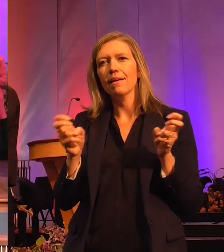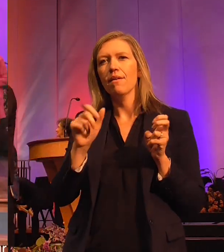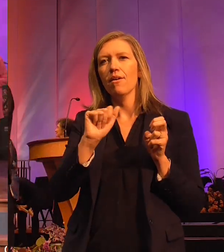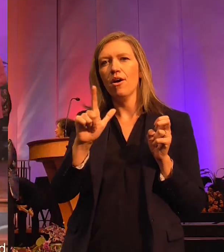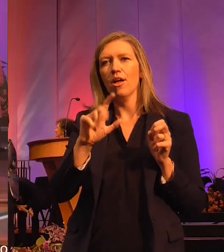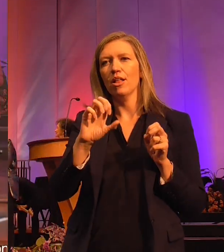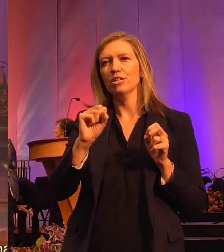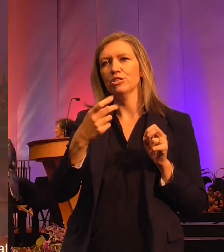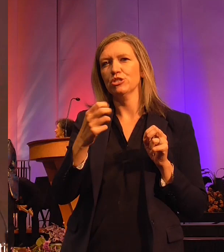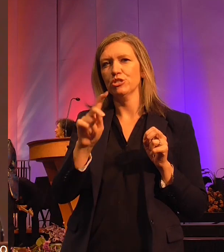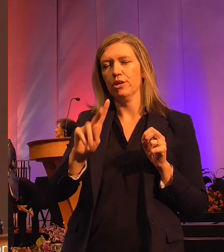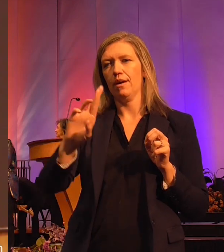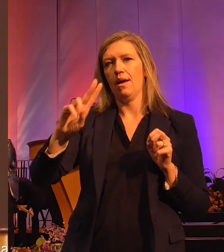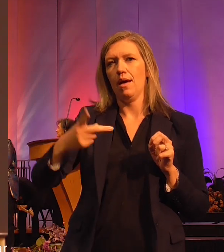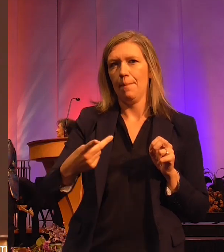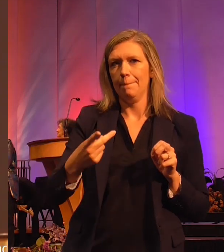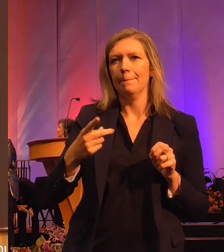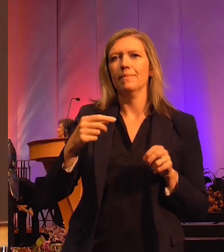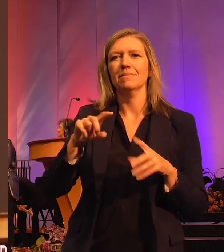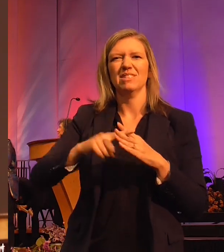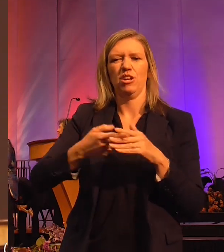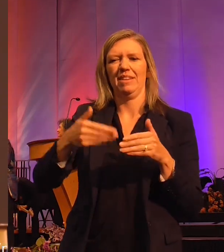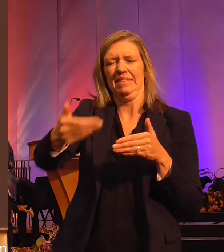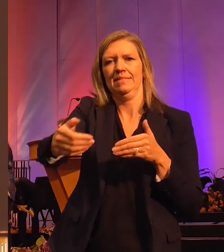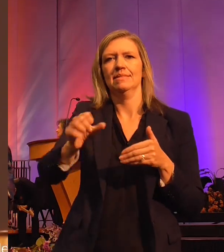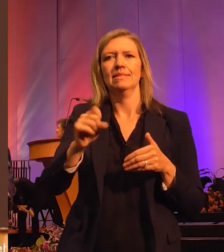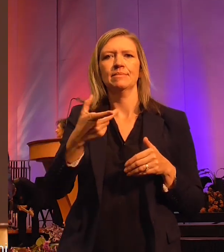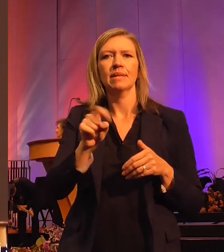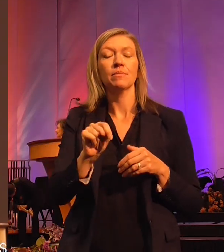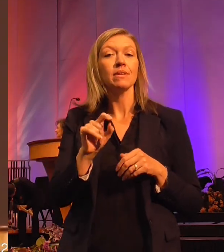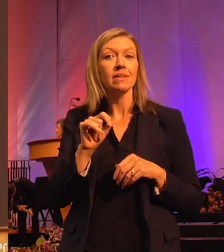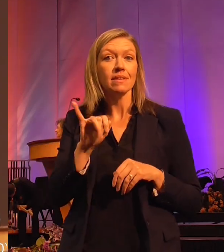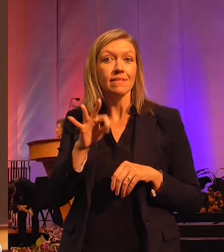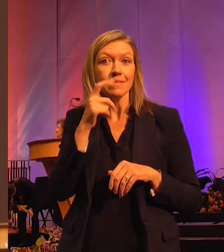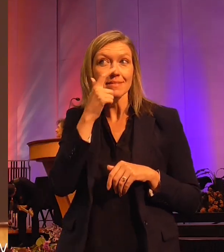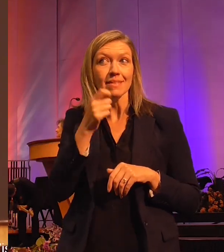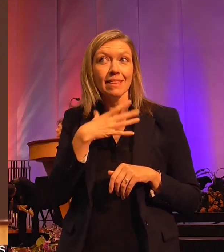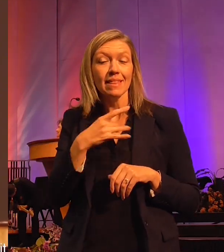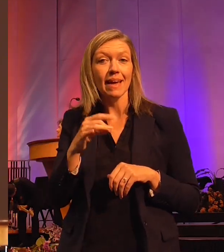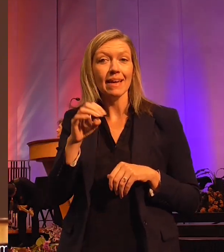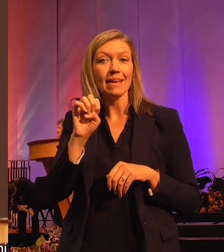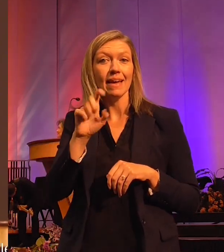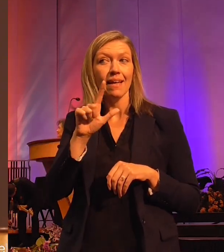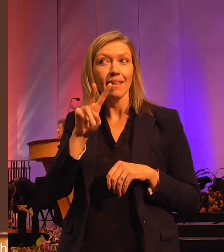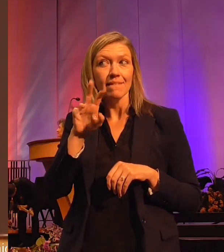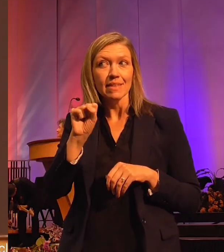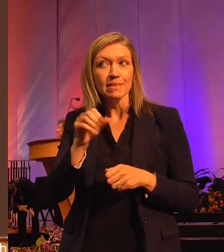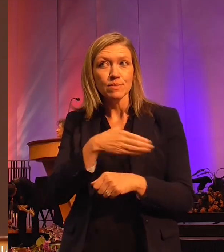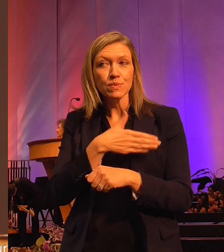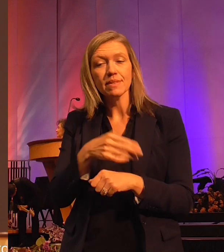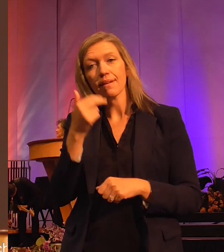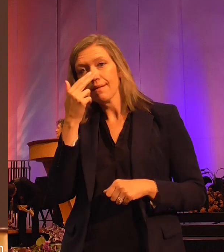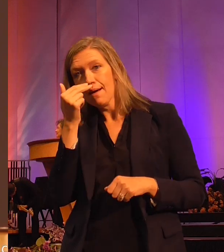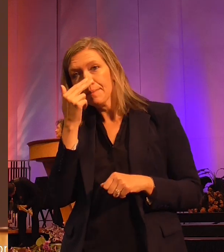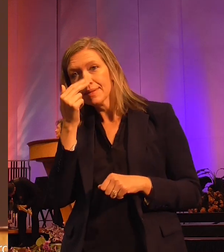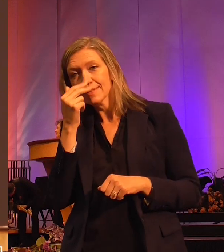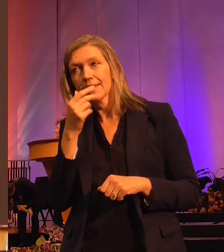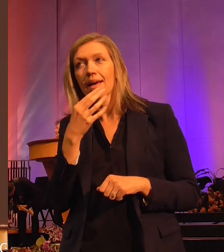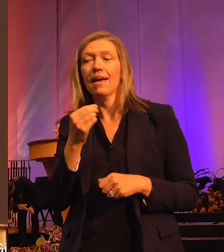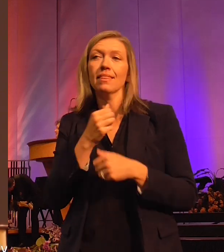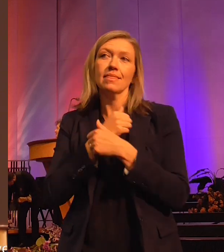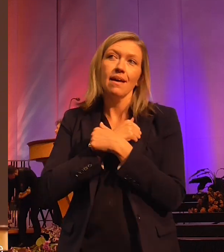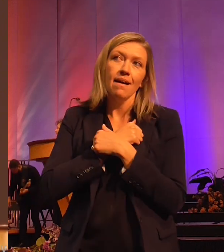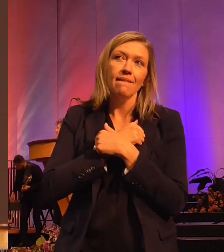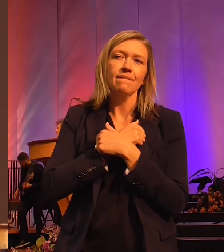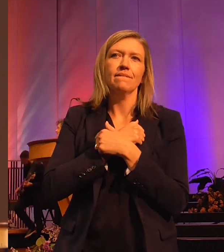Center starting mid-September. So if you like Elvis music and you like comedy and maybe unrequited love